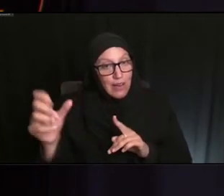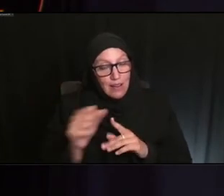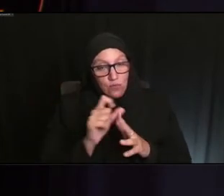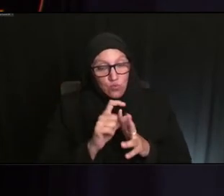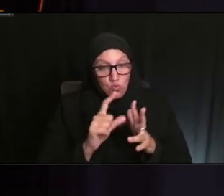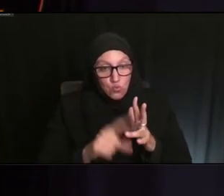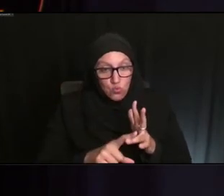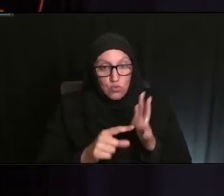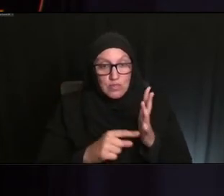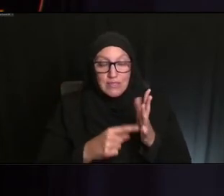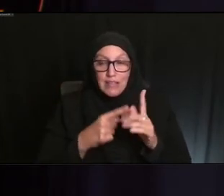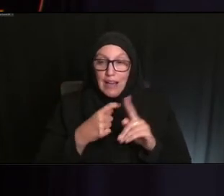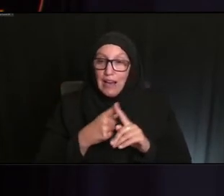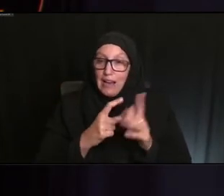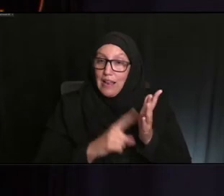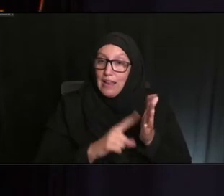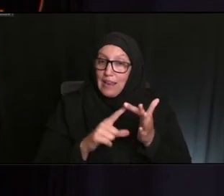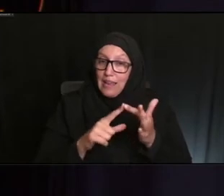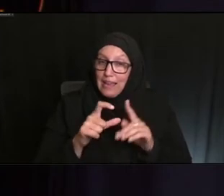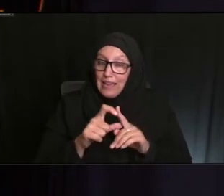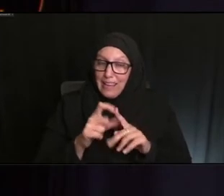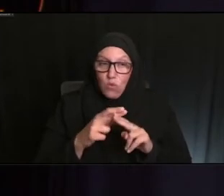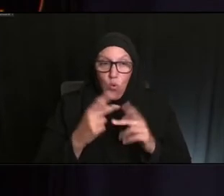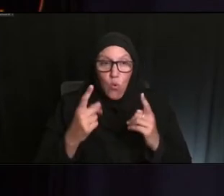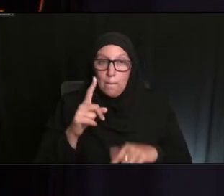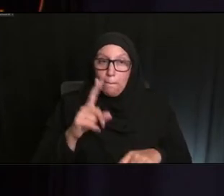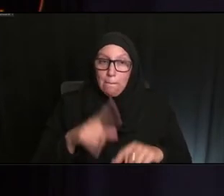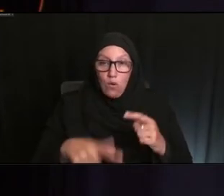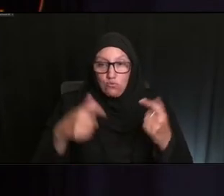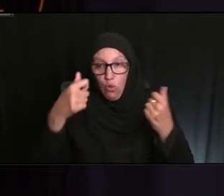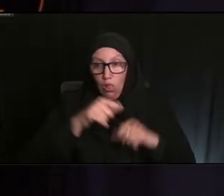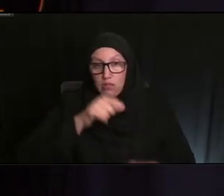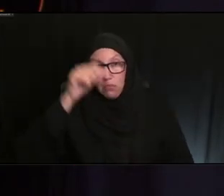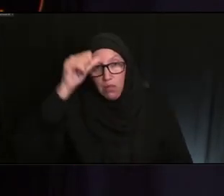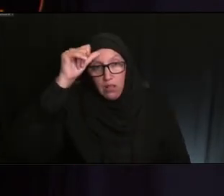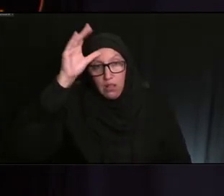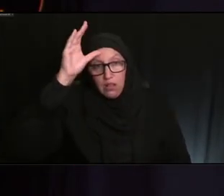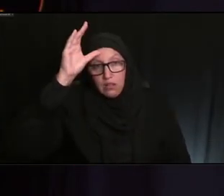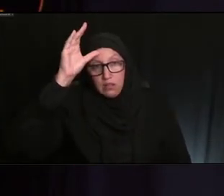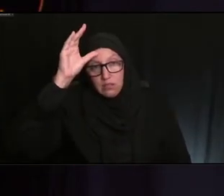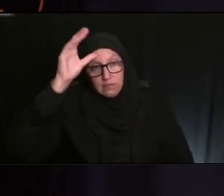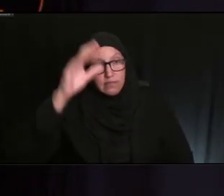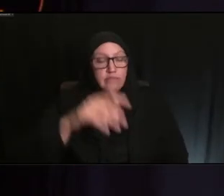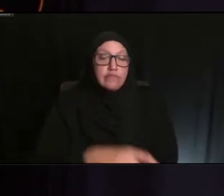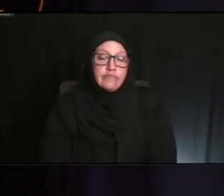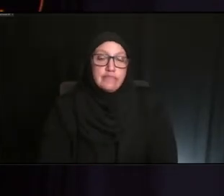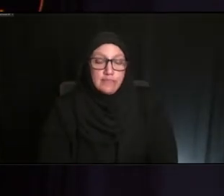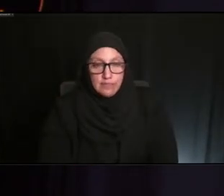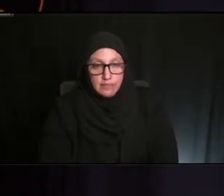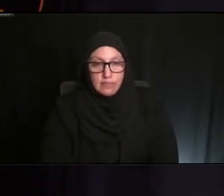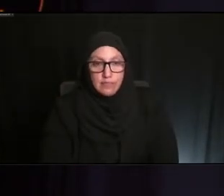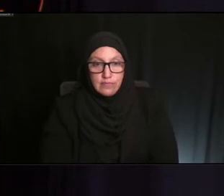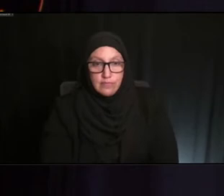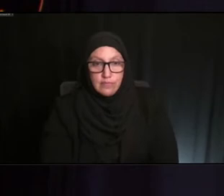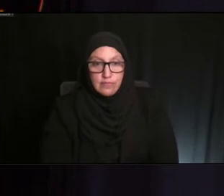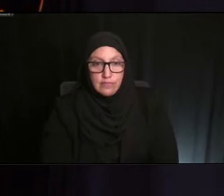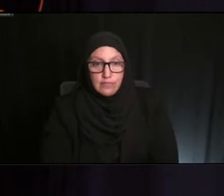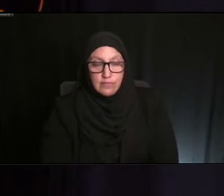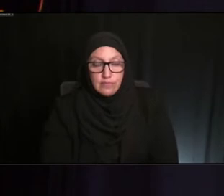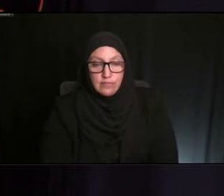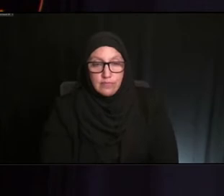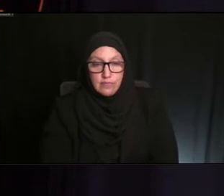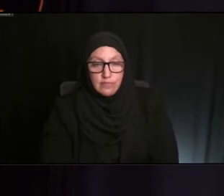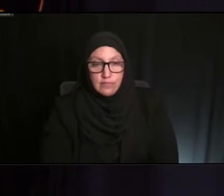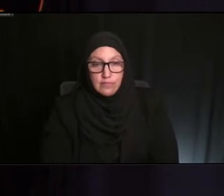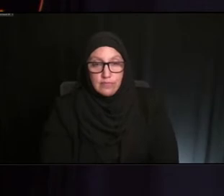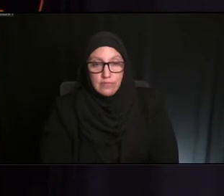the most qualified or the most knowledgeable. Now, they know that no one can ever